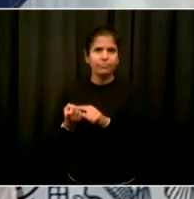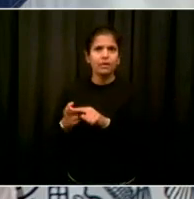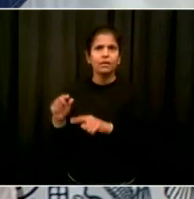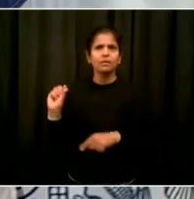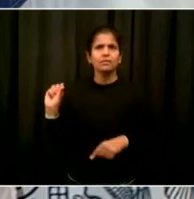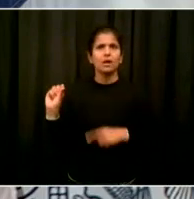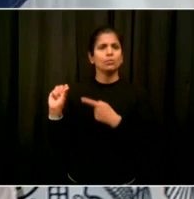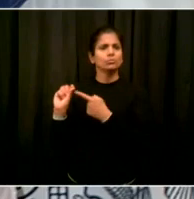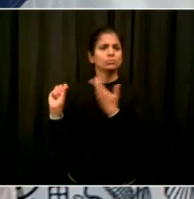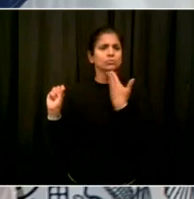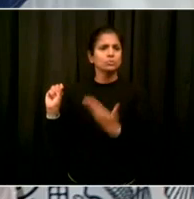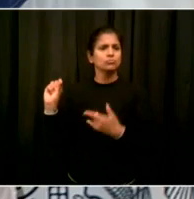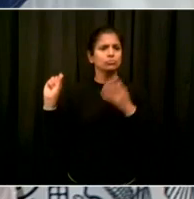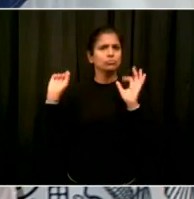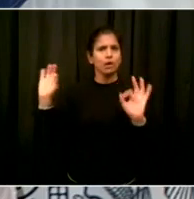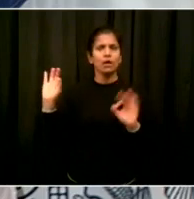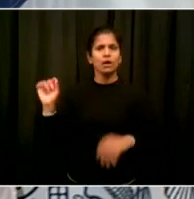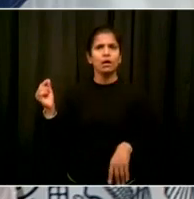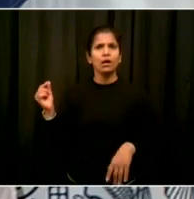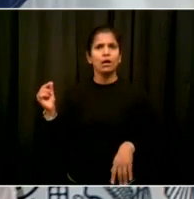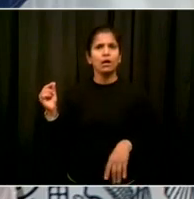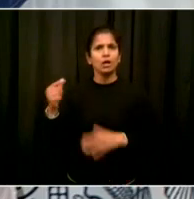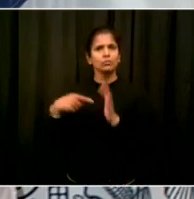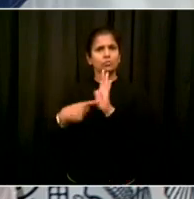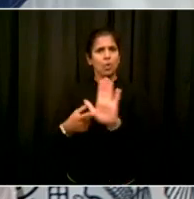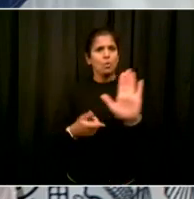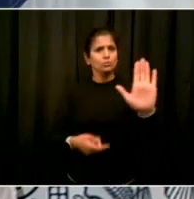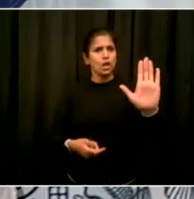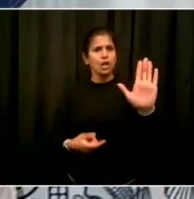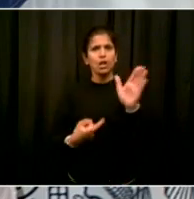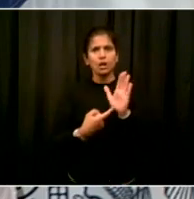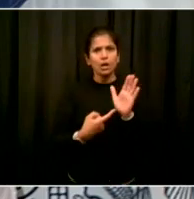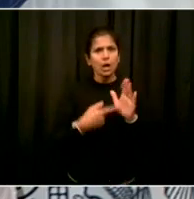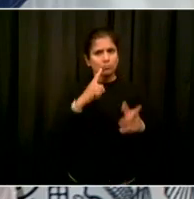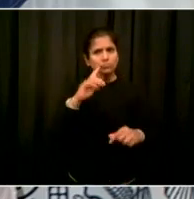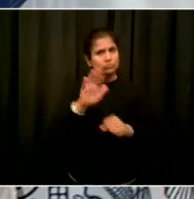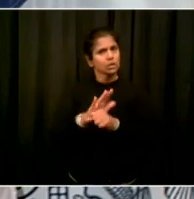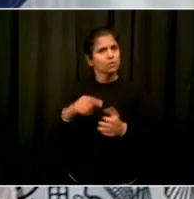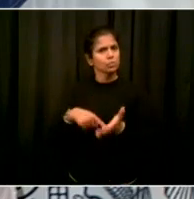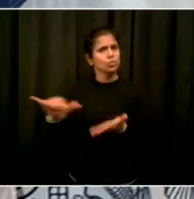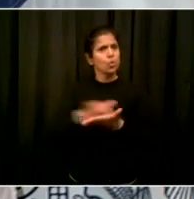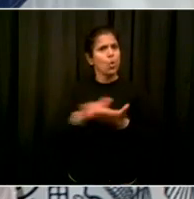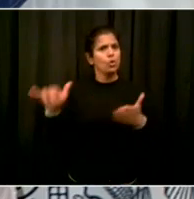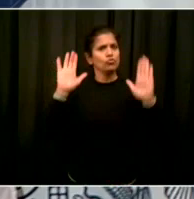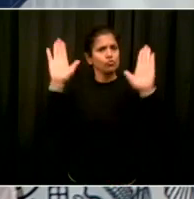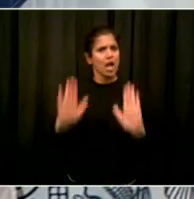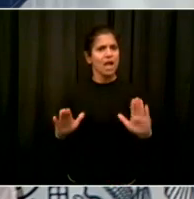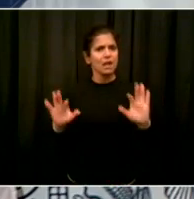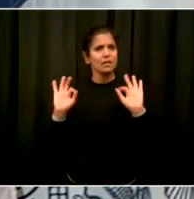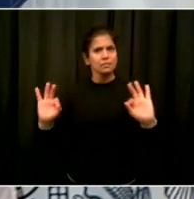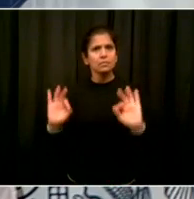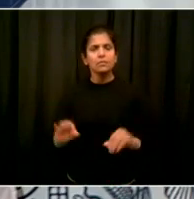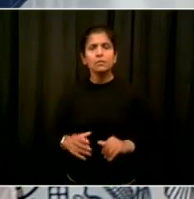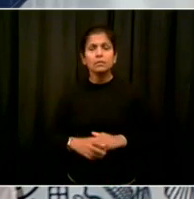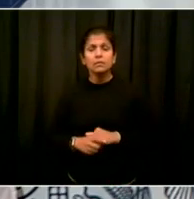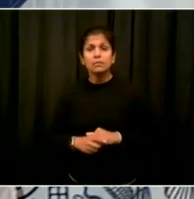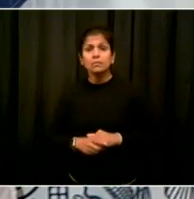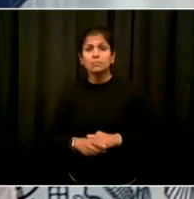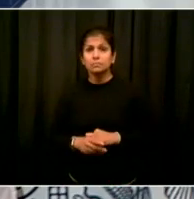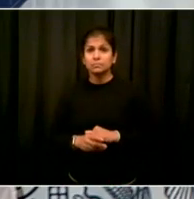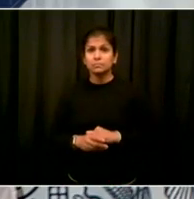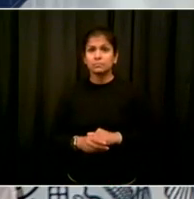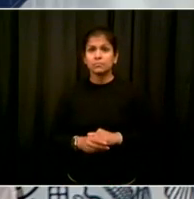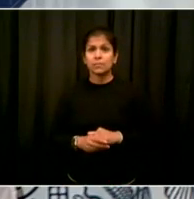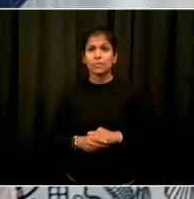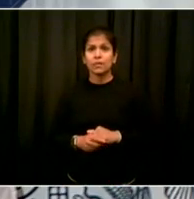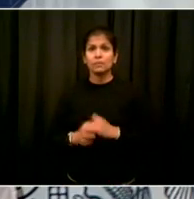warning, and you have to take really intense measures. The pure question of do more testing, you're going to have more positive